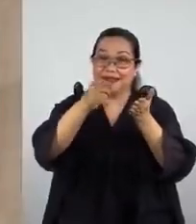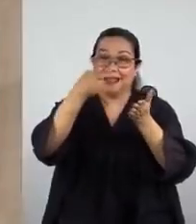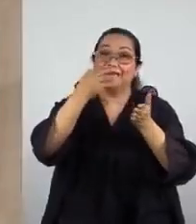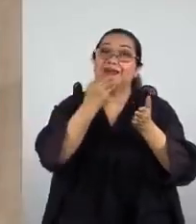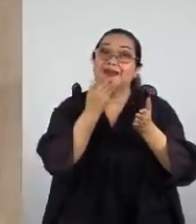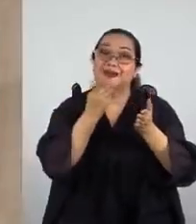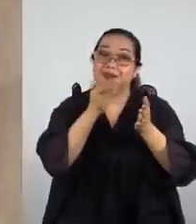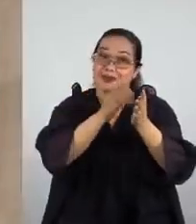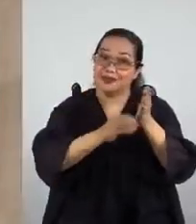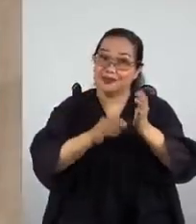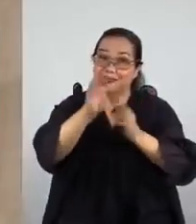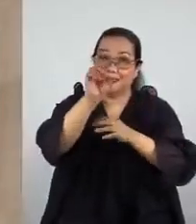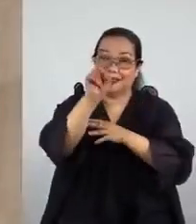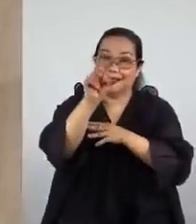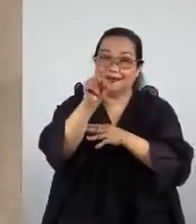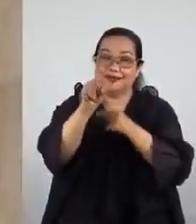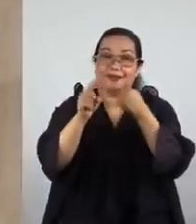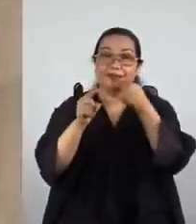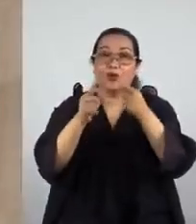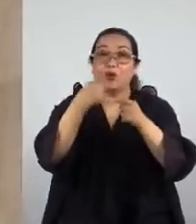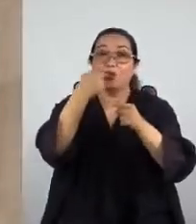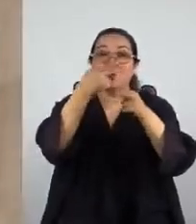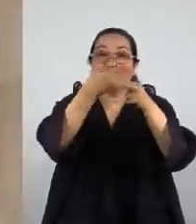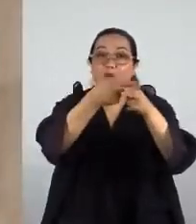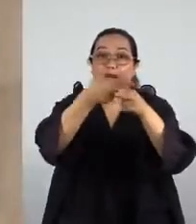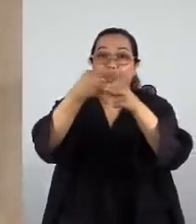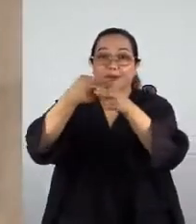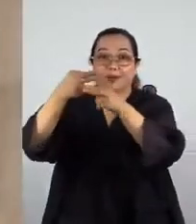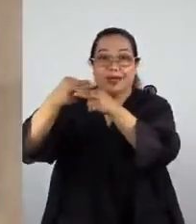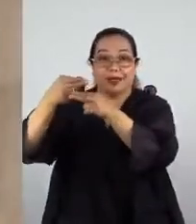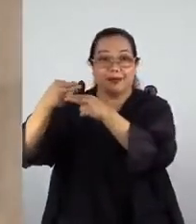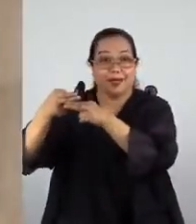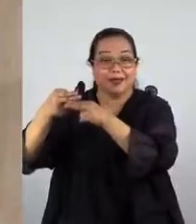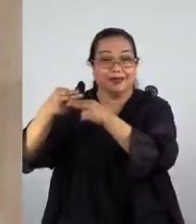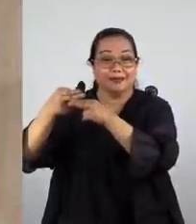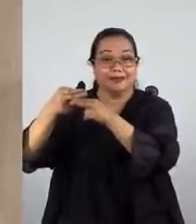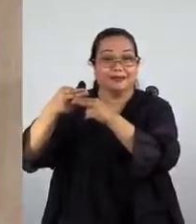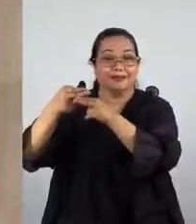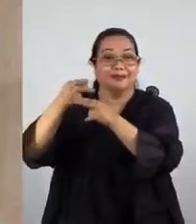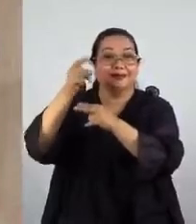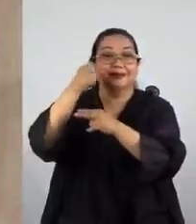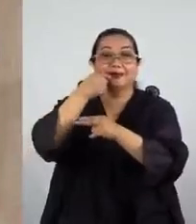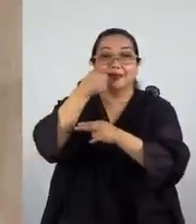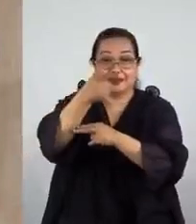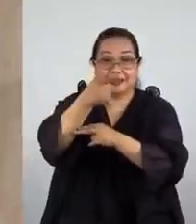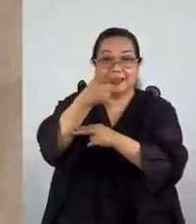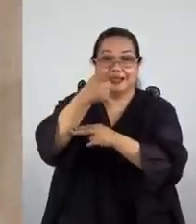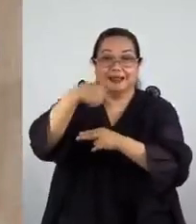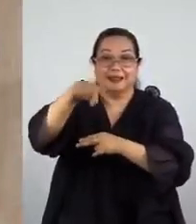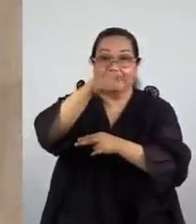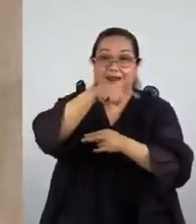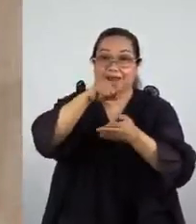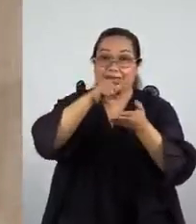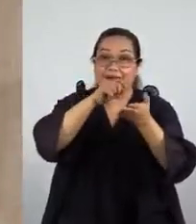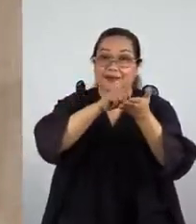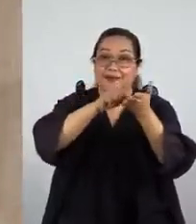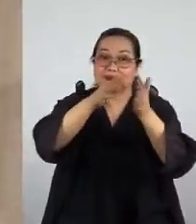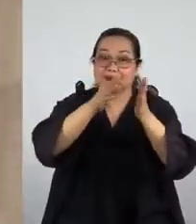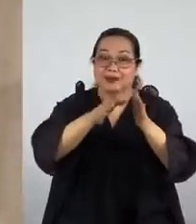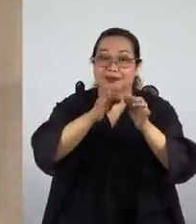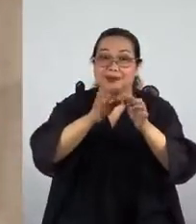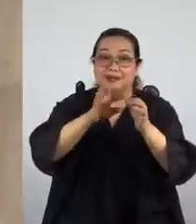chapter 11. But here, he will also tell us, this writer,